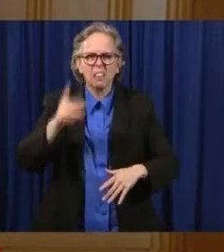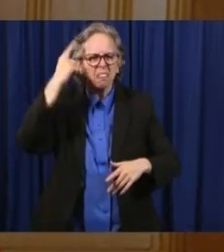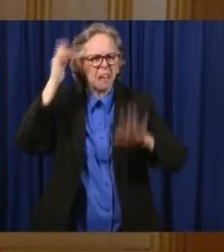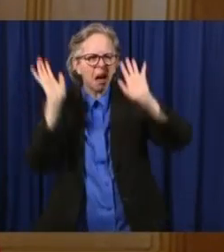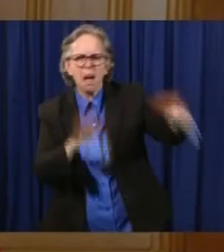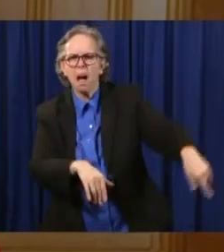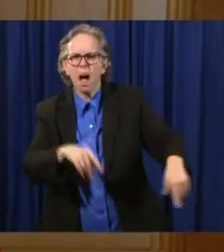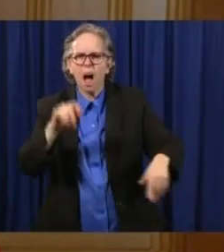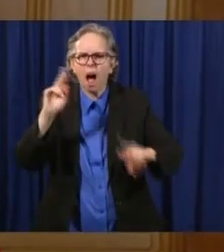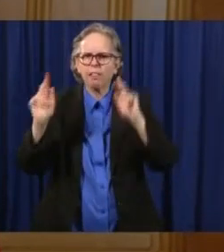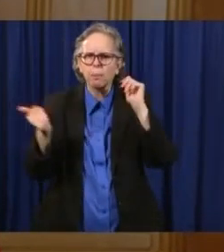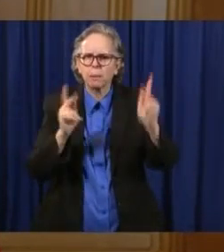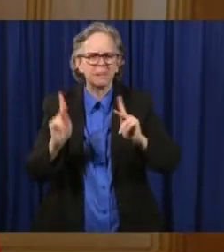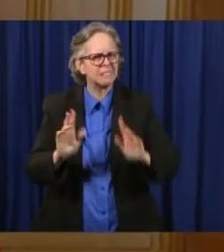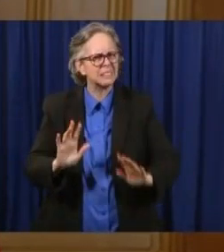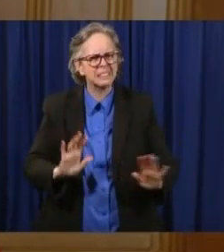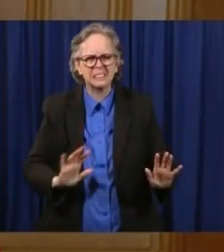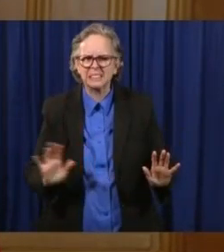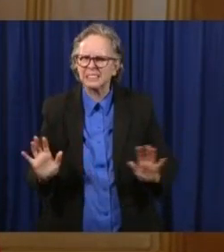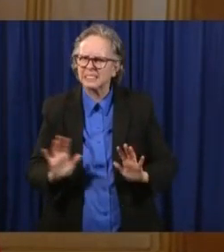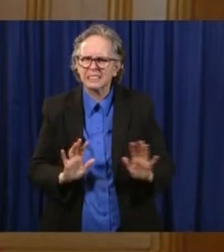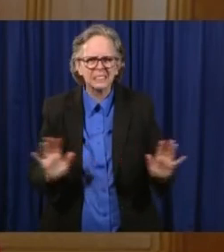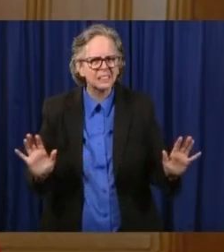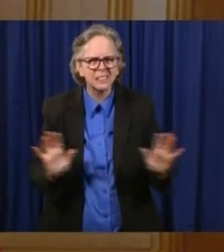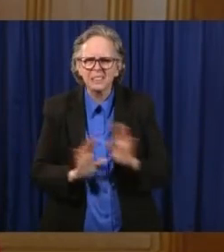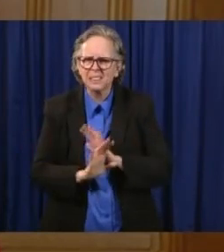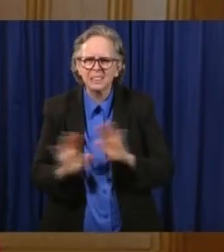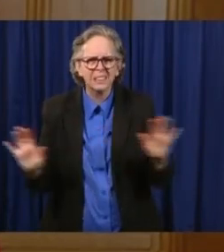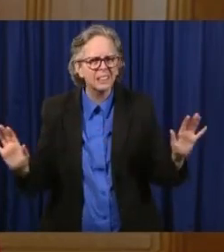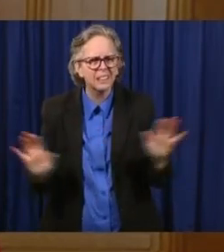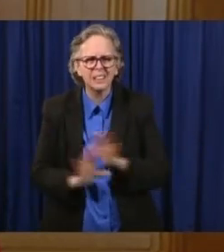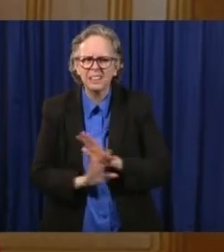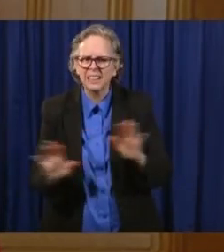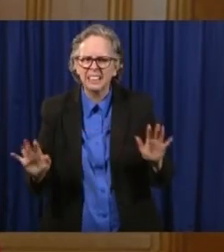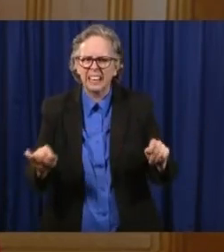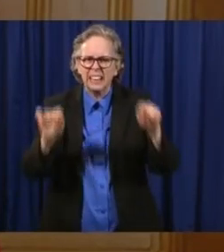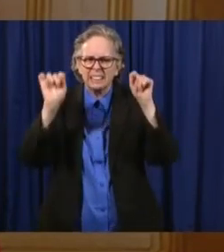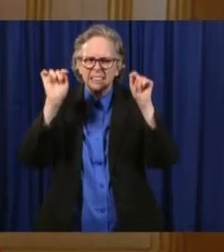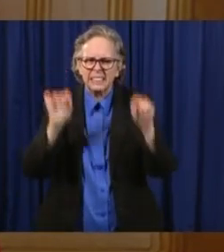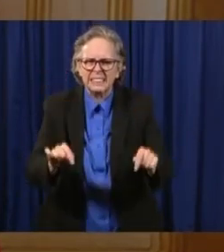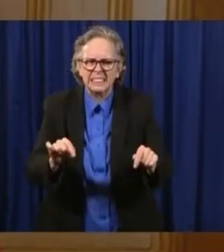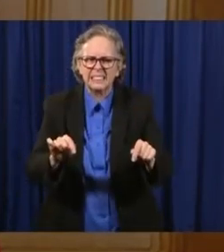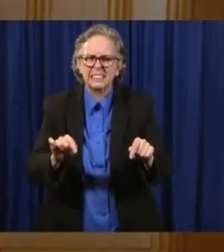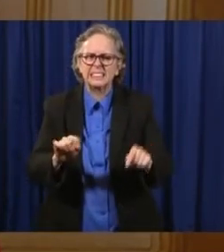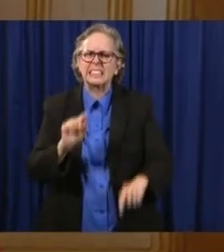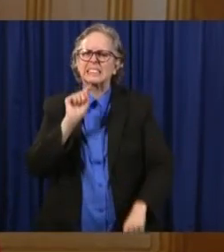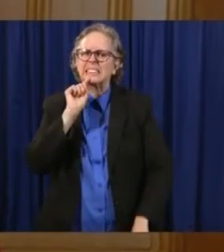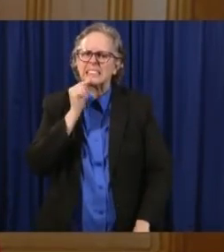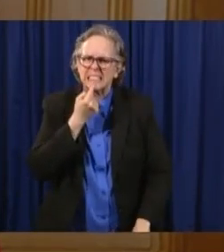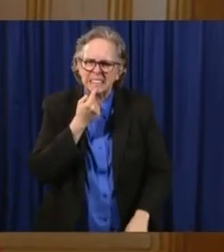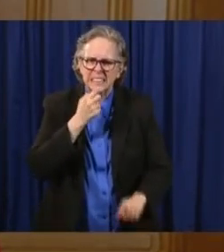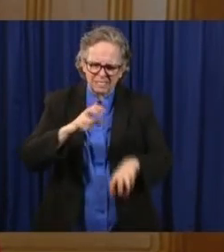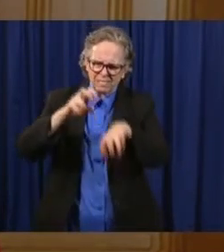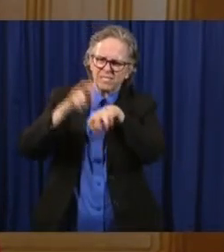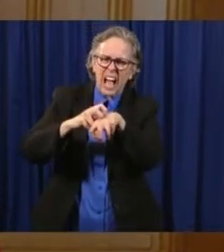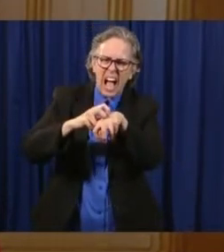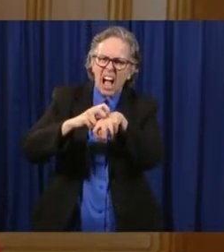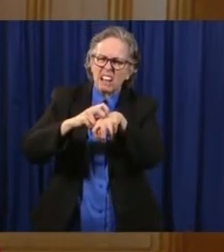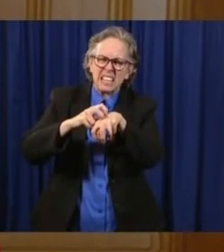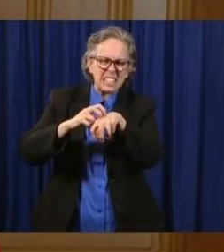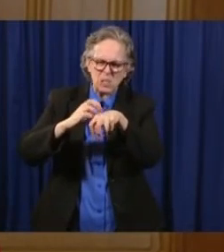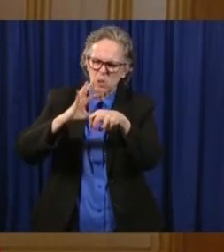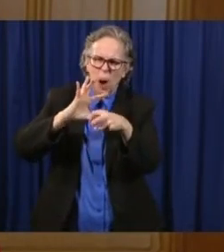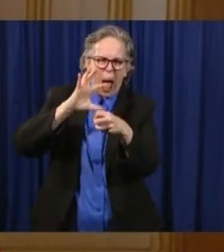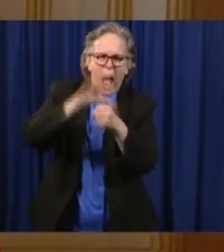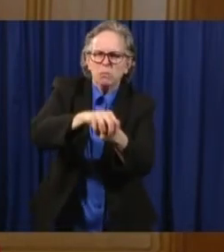we're dealing with this virus, we know it's all about not spreading